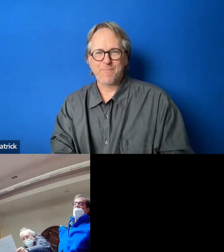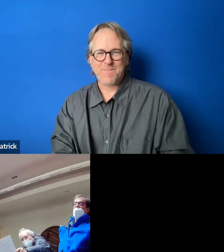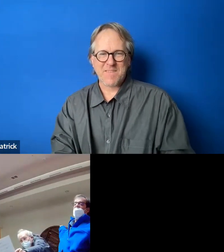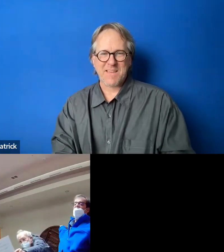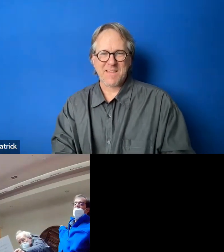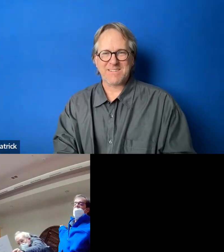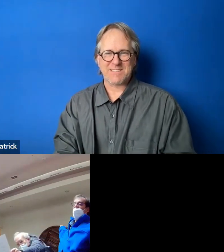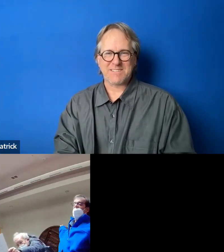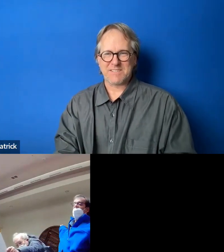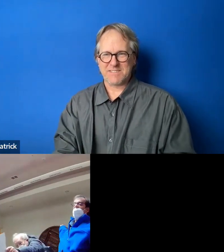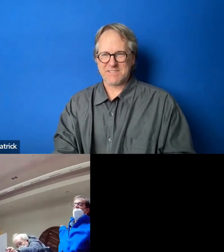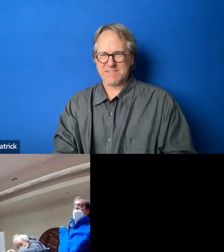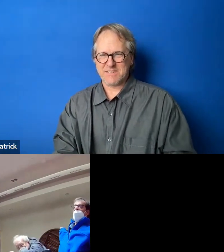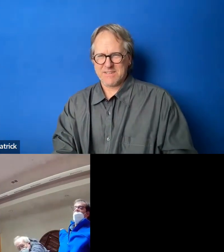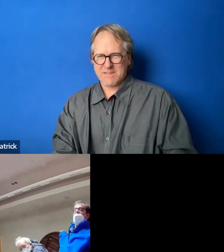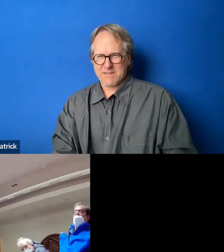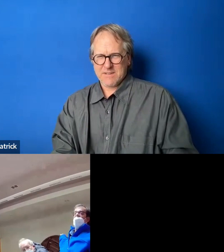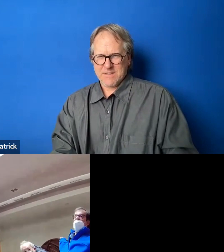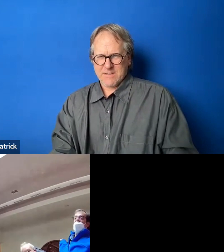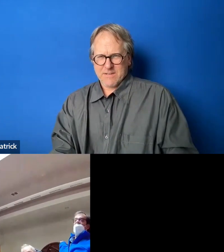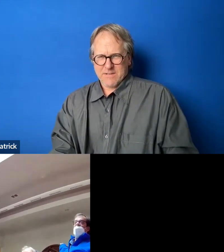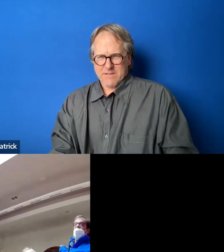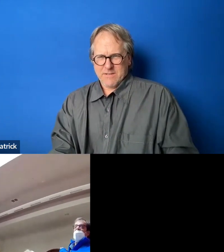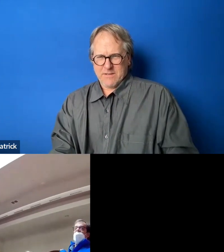I got you.